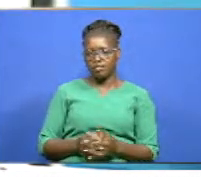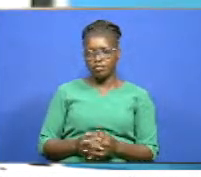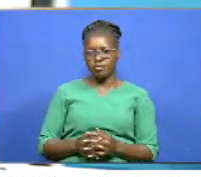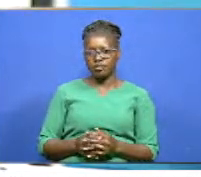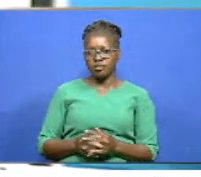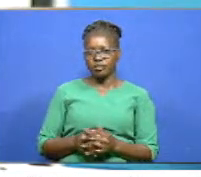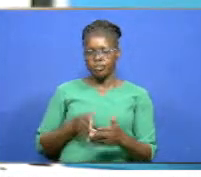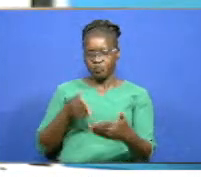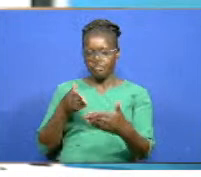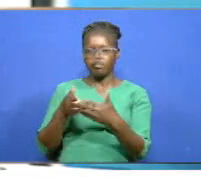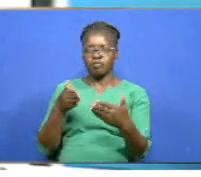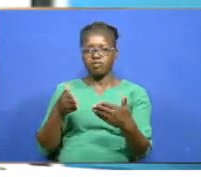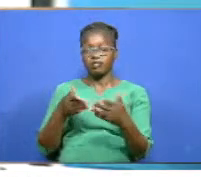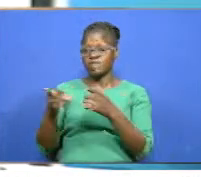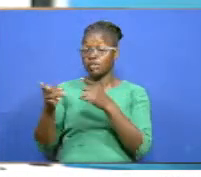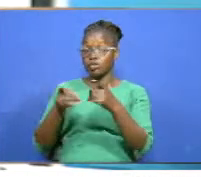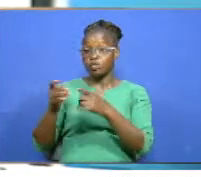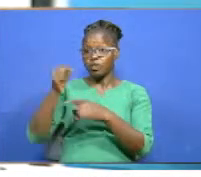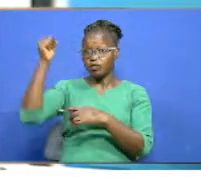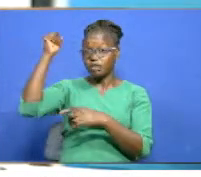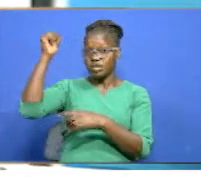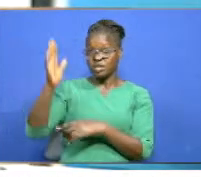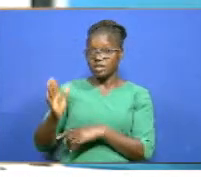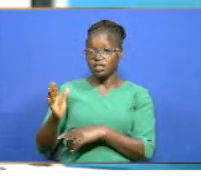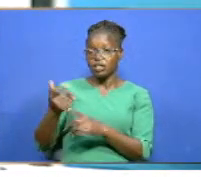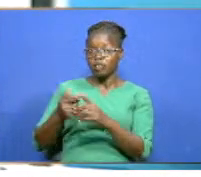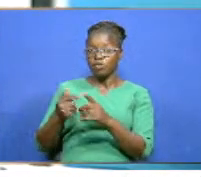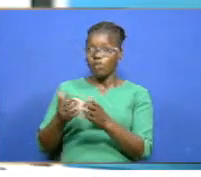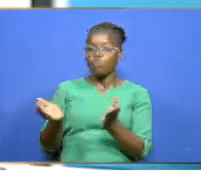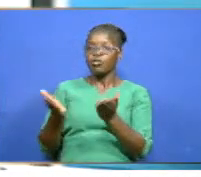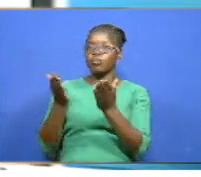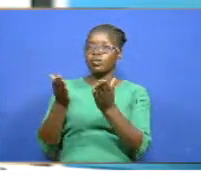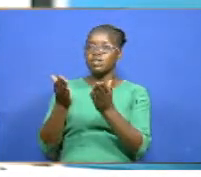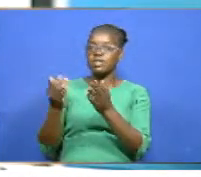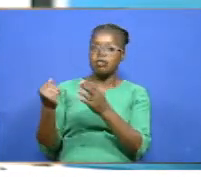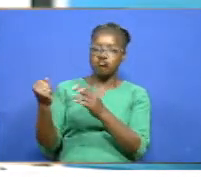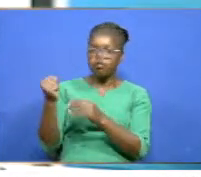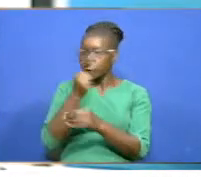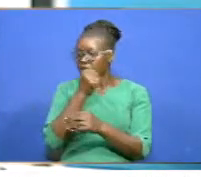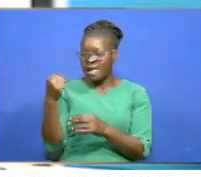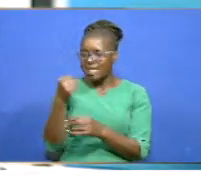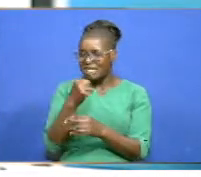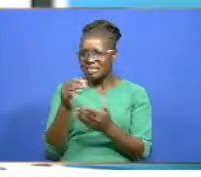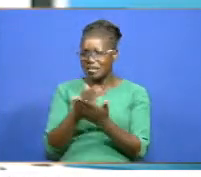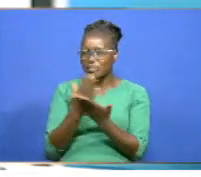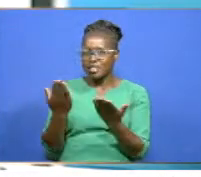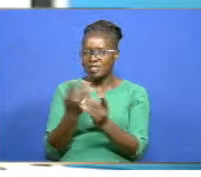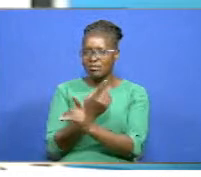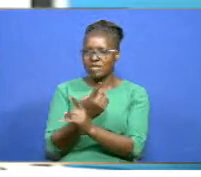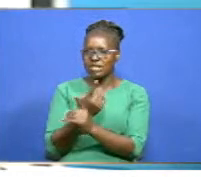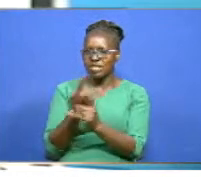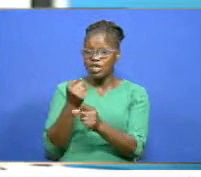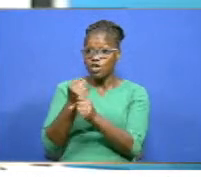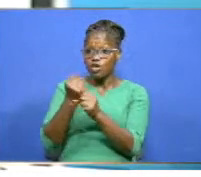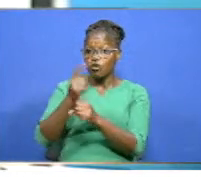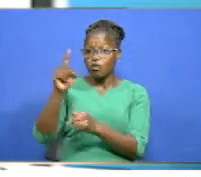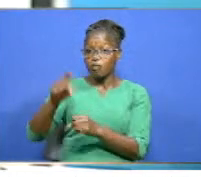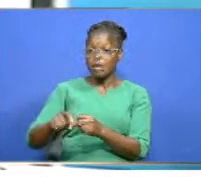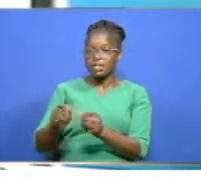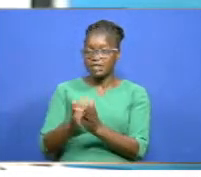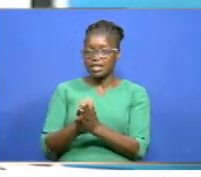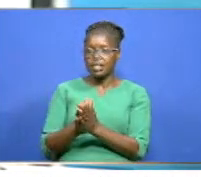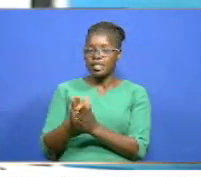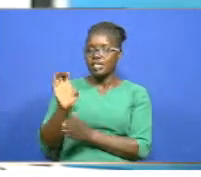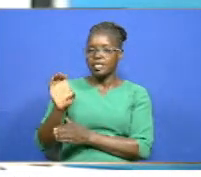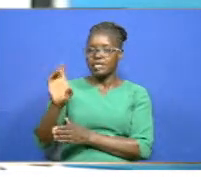curbing politicians from promoting violence. And they really need to do something different this time around. And what the